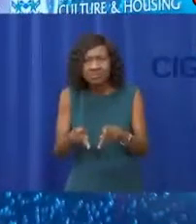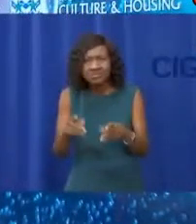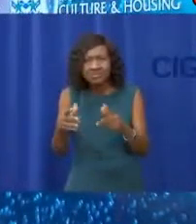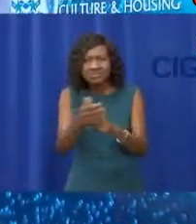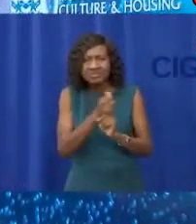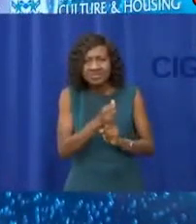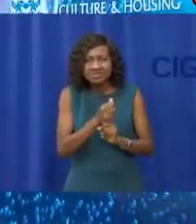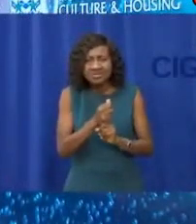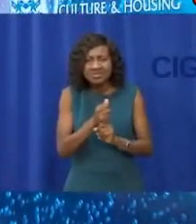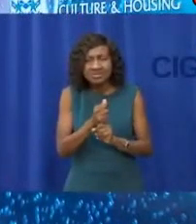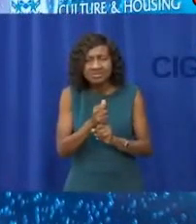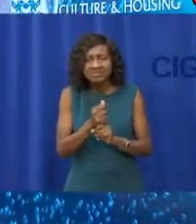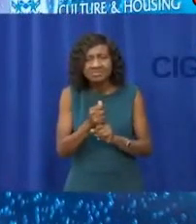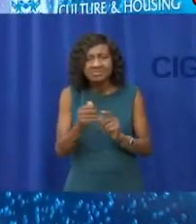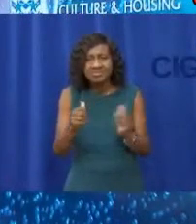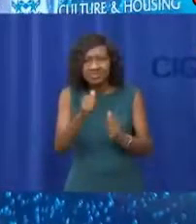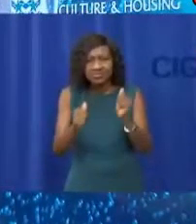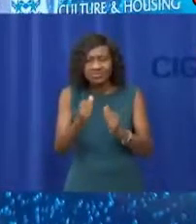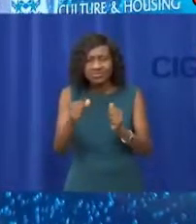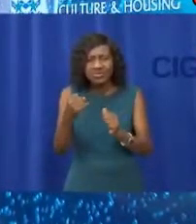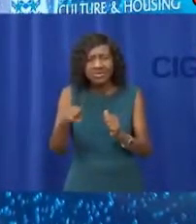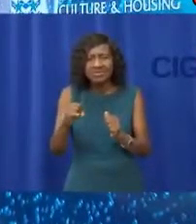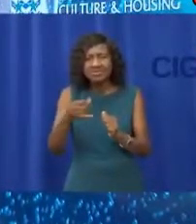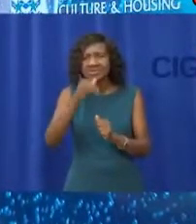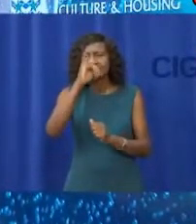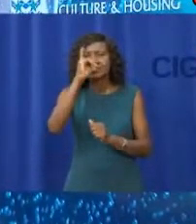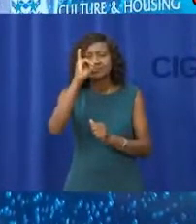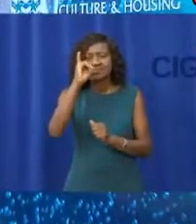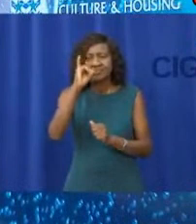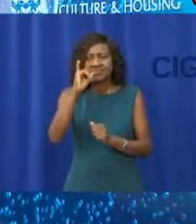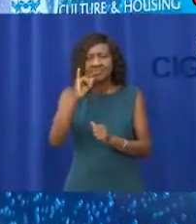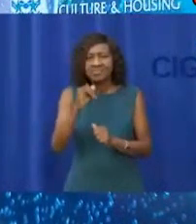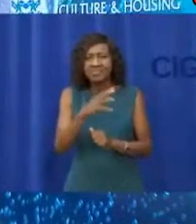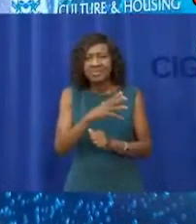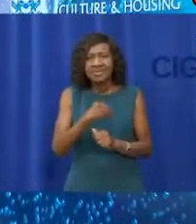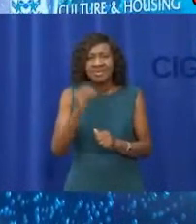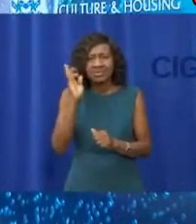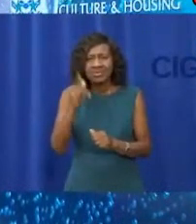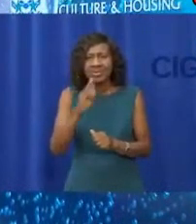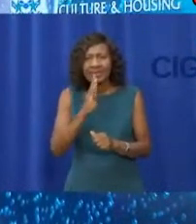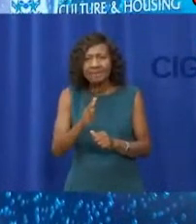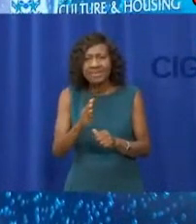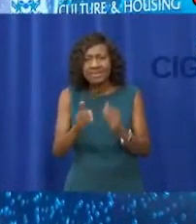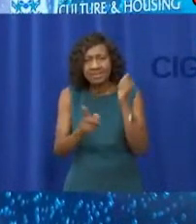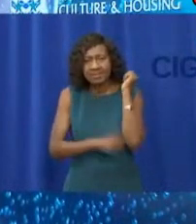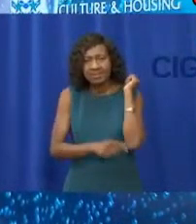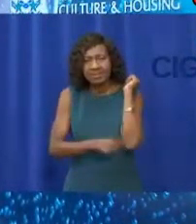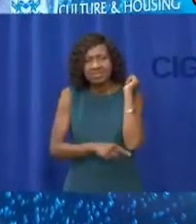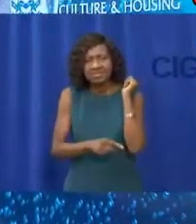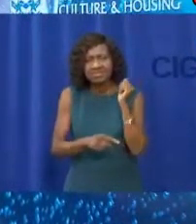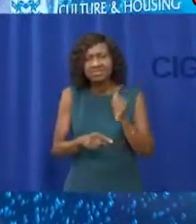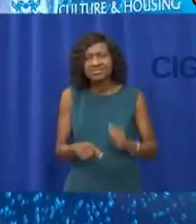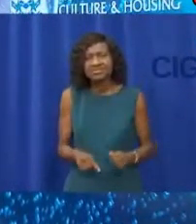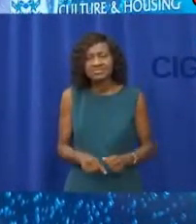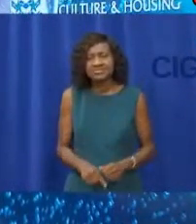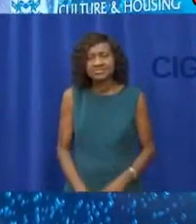while driving under the influence and found to be over the legal limit, and who will be prosecuted separately for those